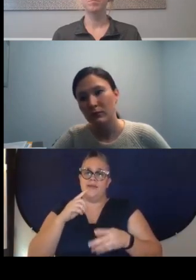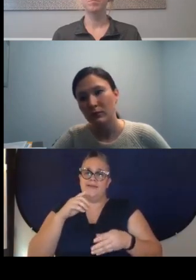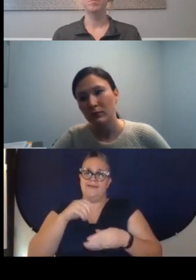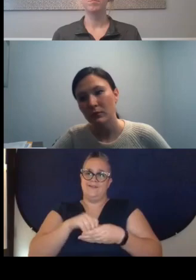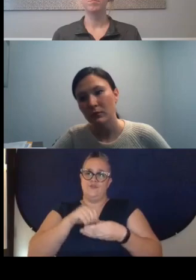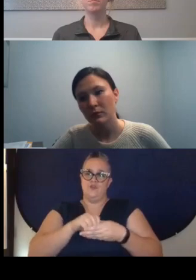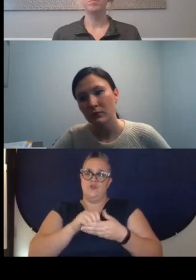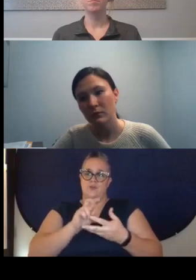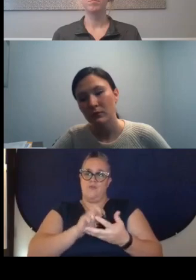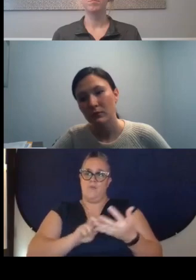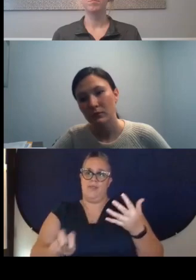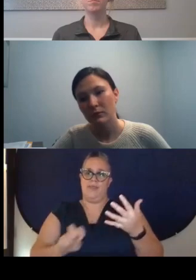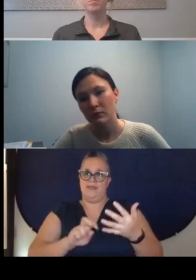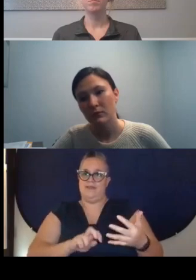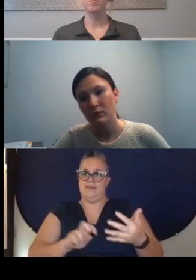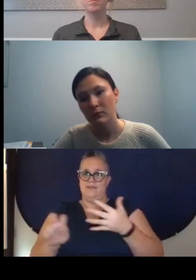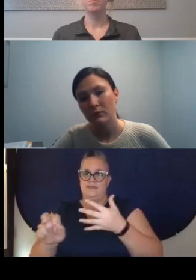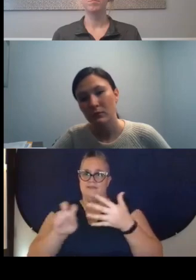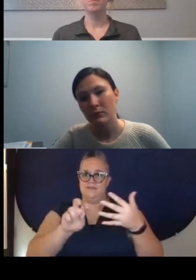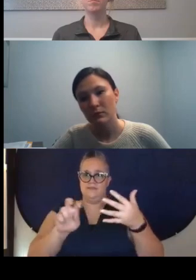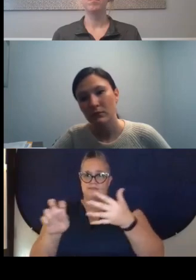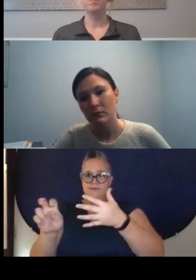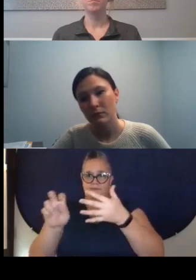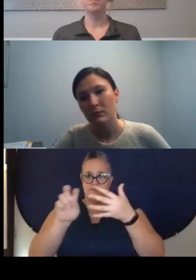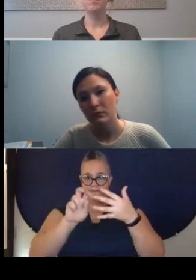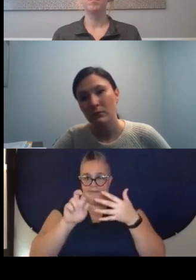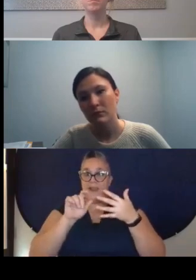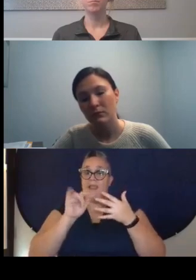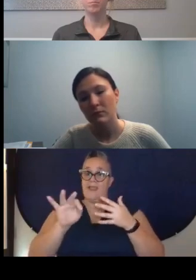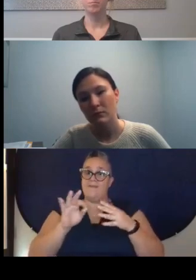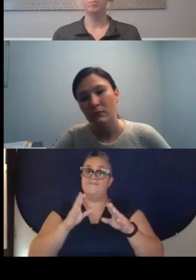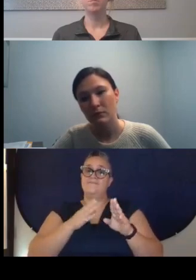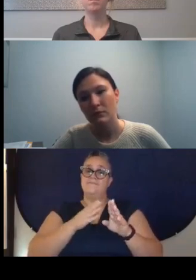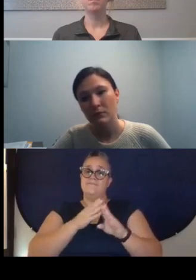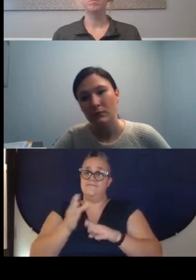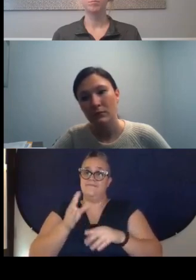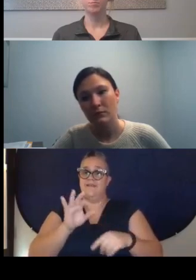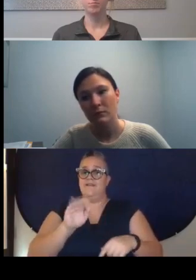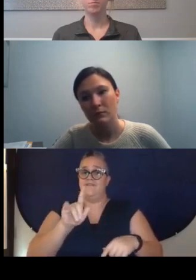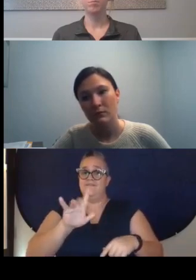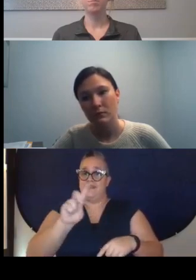entered as a field technician, what would be the next step up if you were progressing?